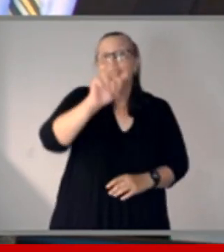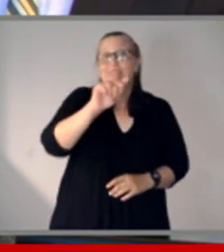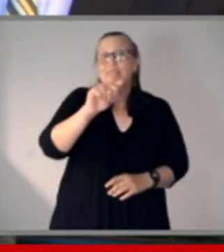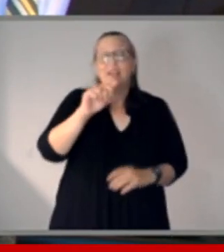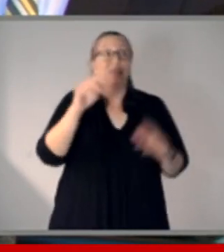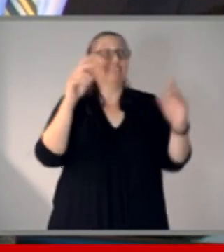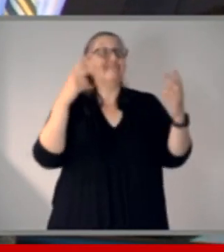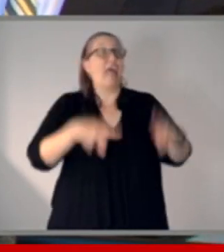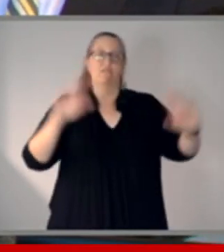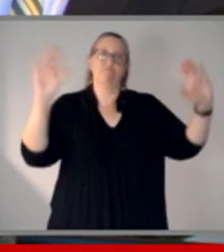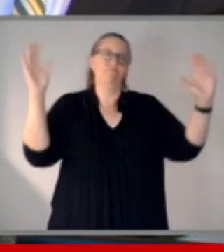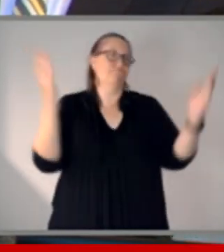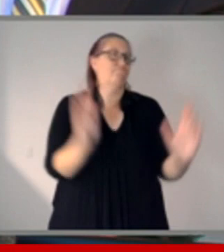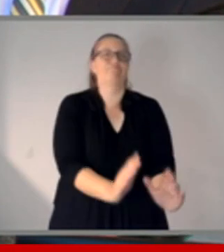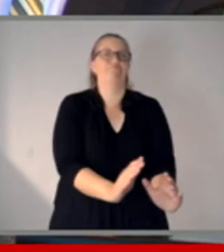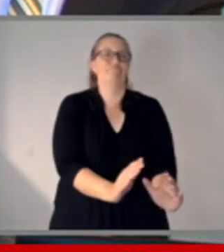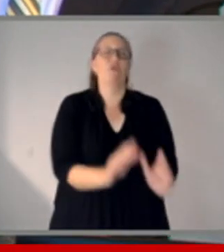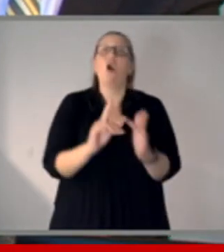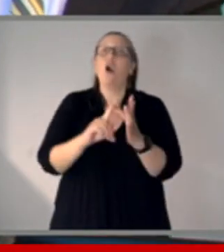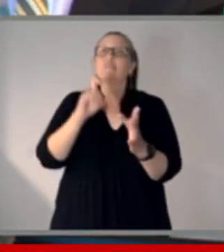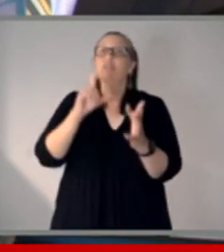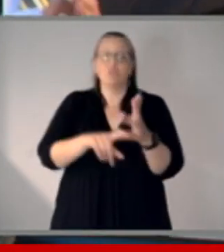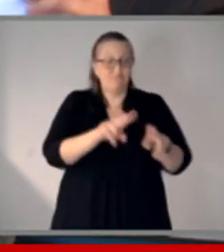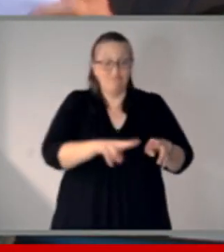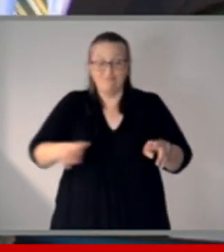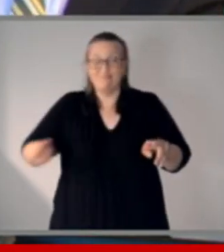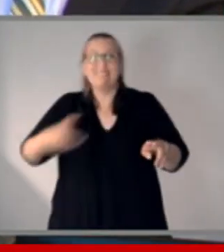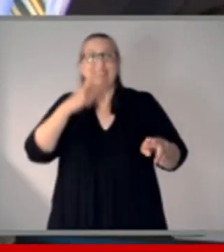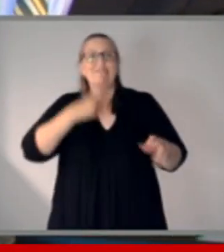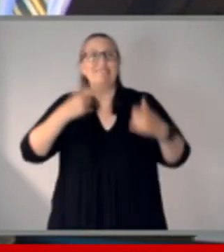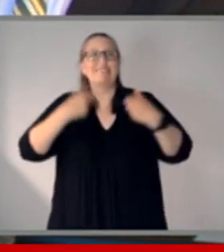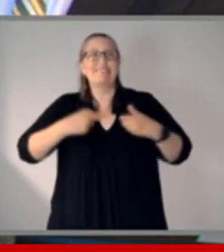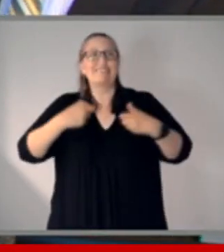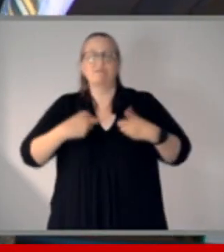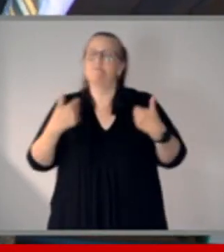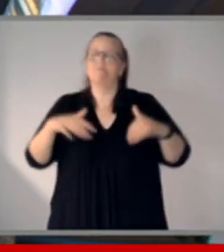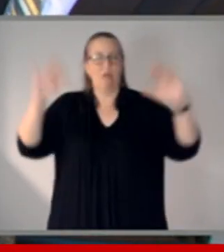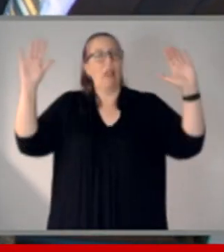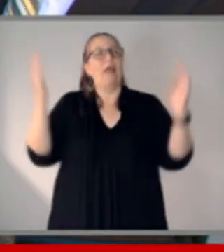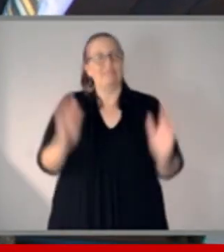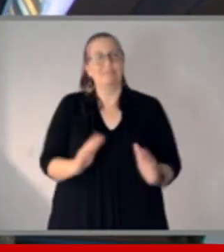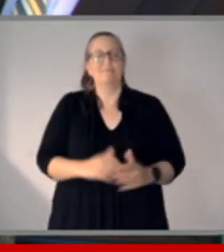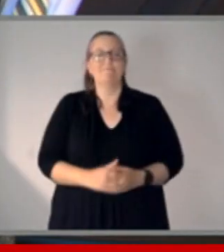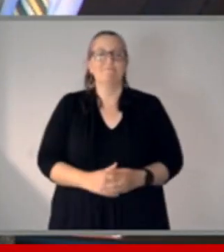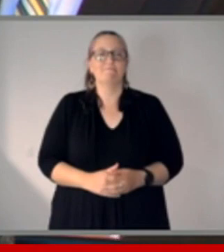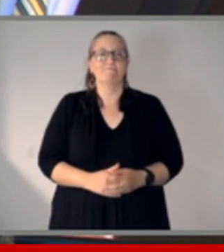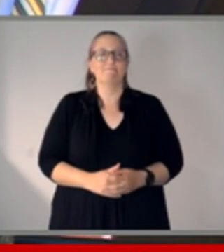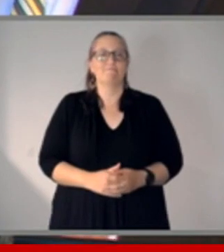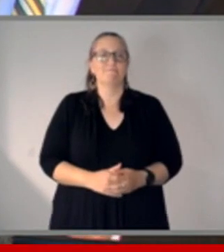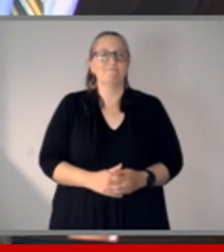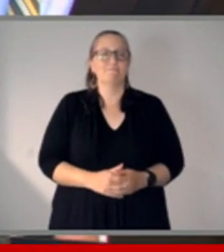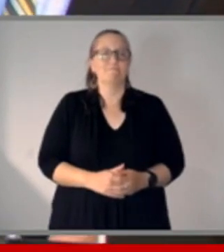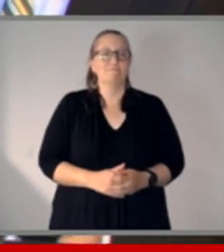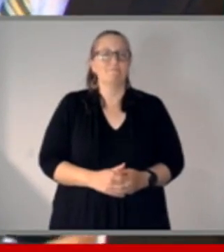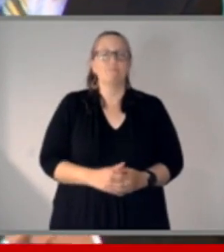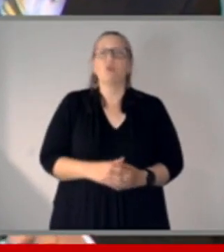lower ICU rate. I just wanted to spend the next two slides actually talk to the